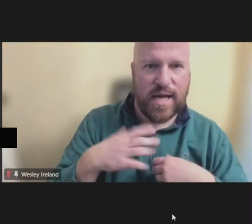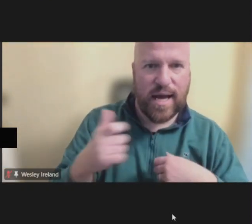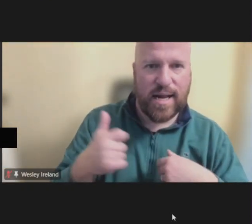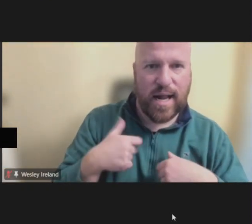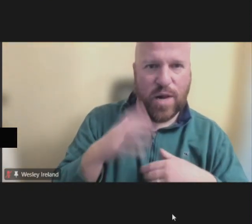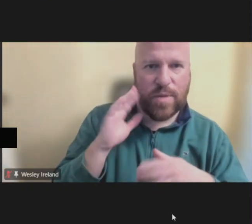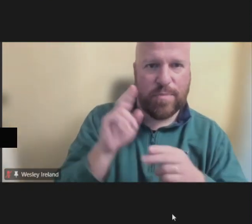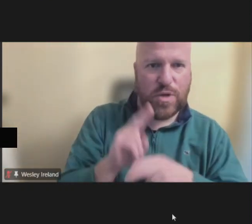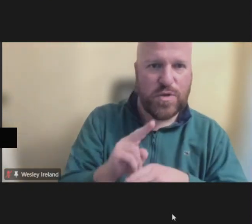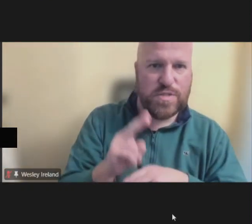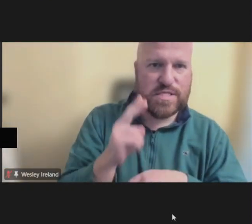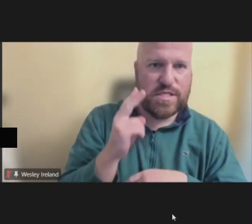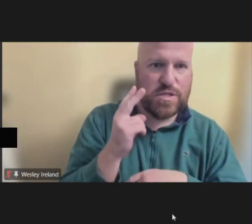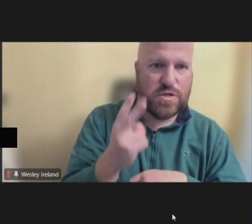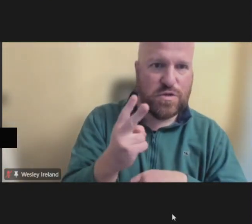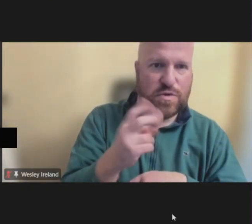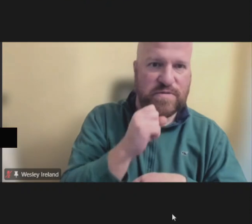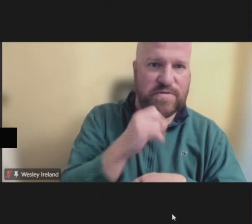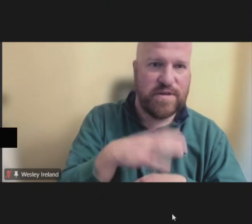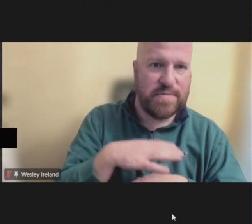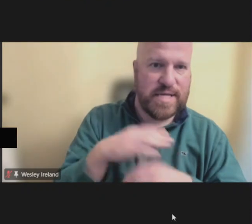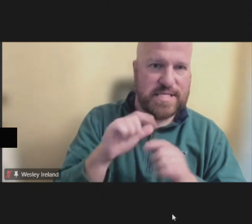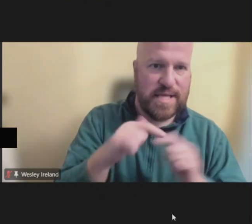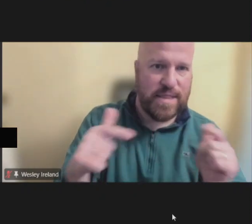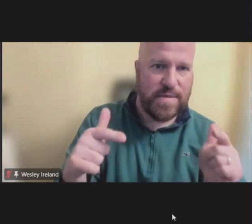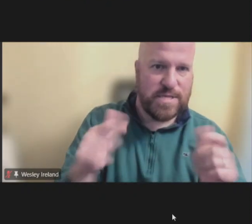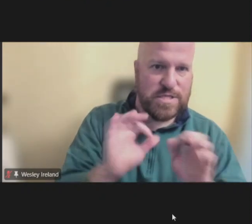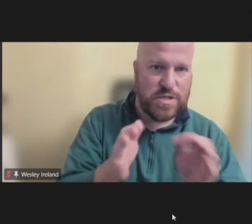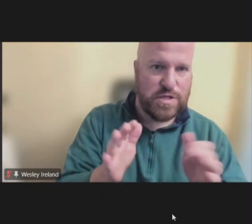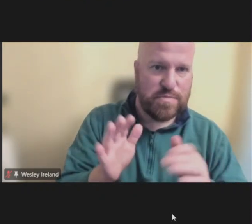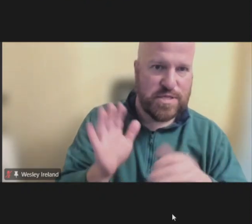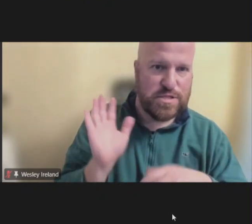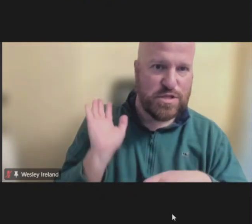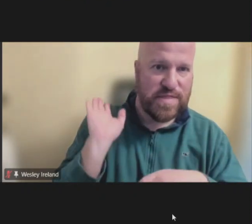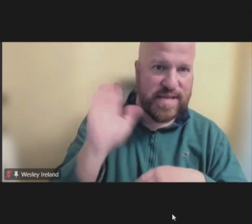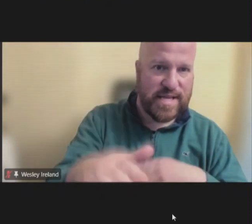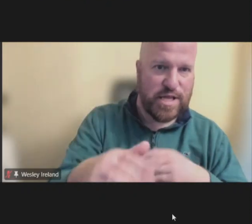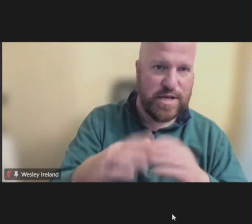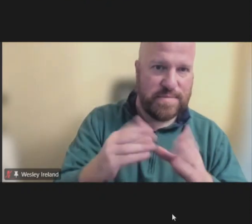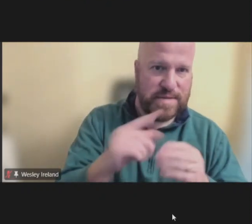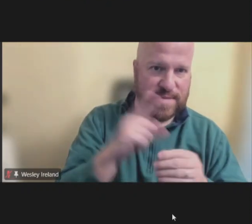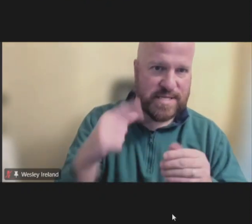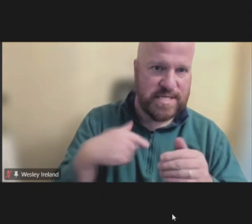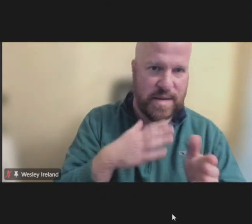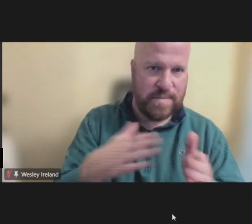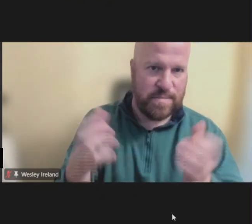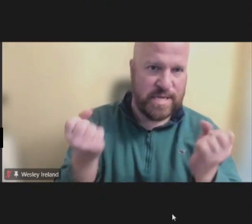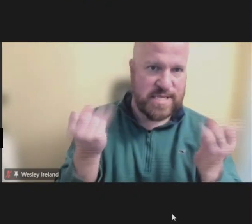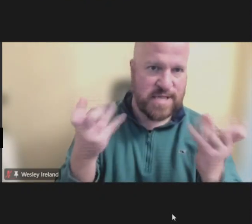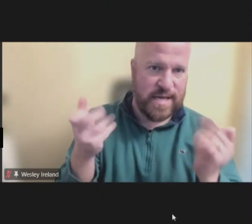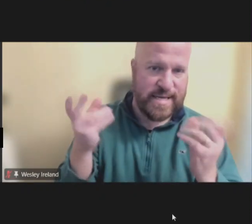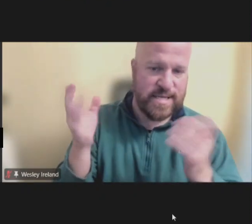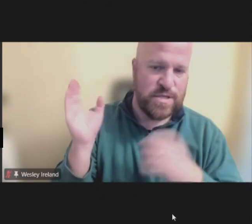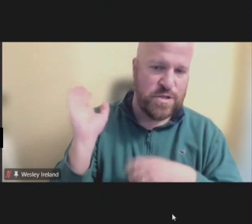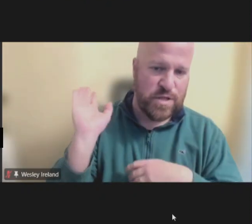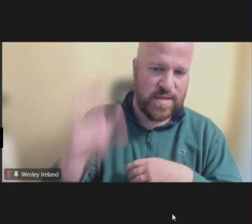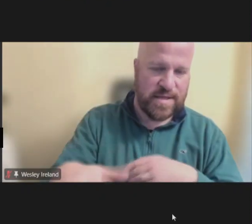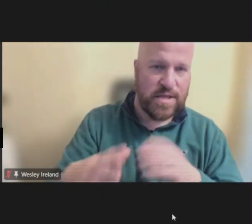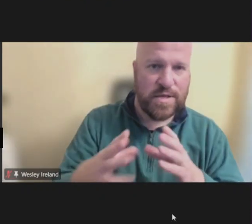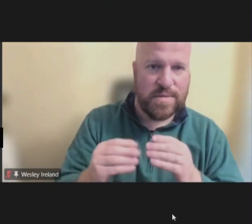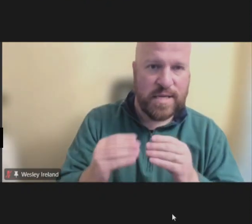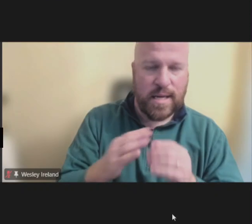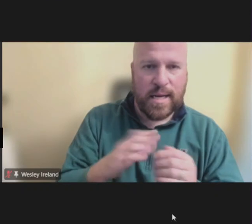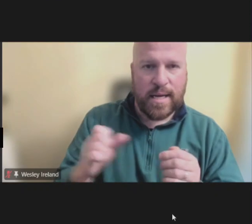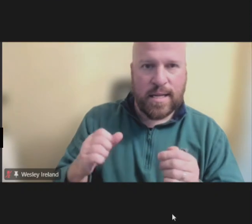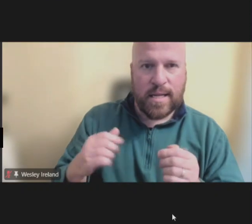I have a green shirt on, and I'm using two female sign language interpreters for this evening.